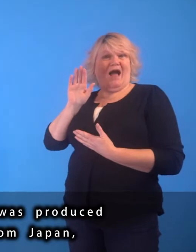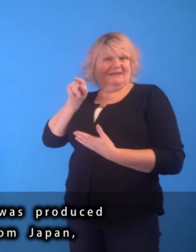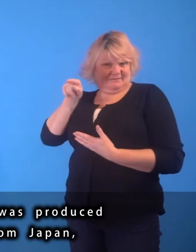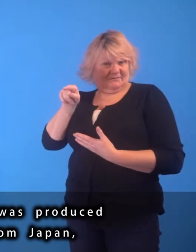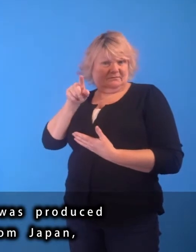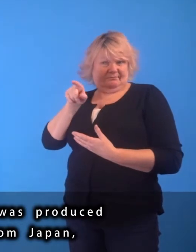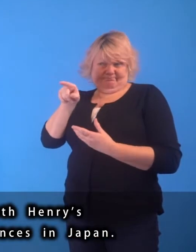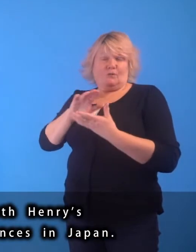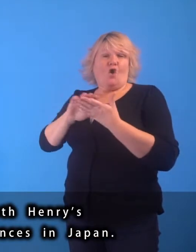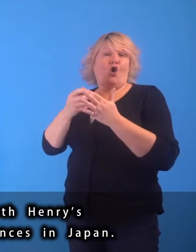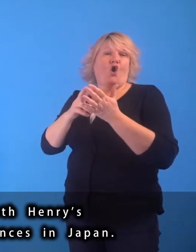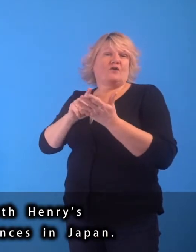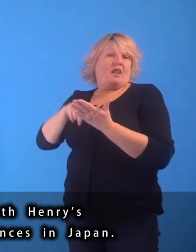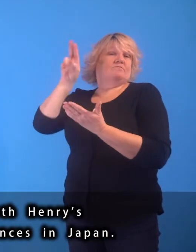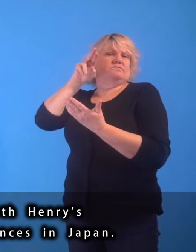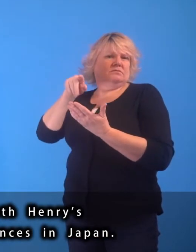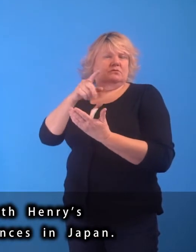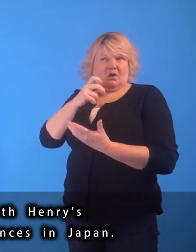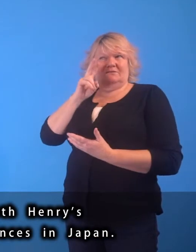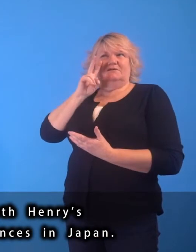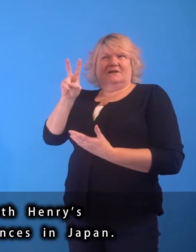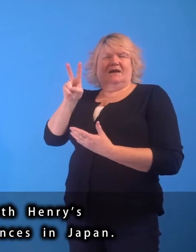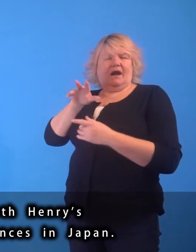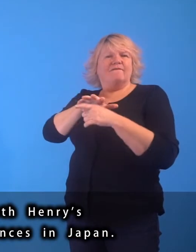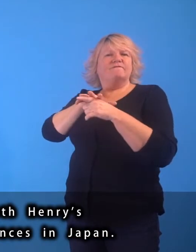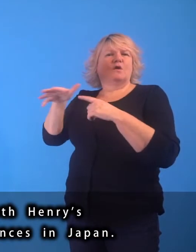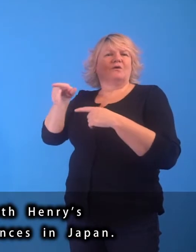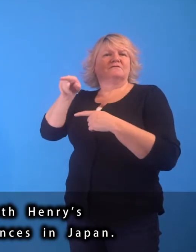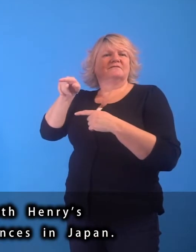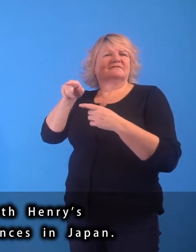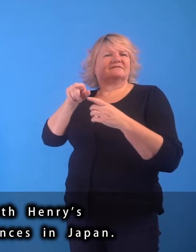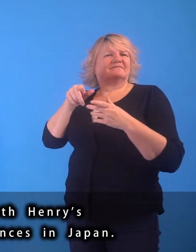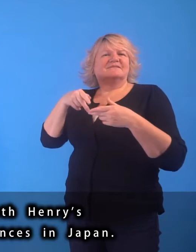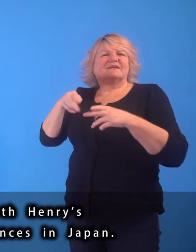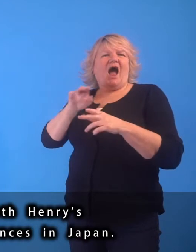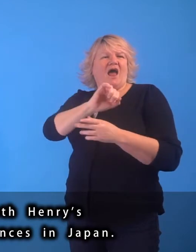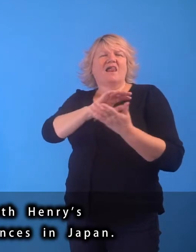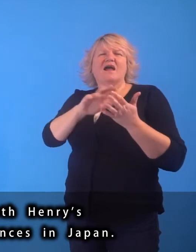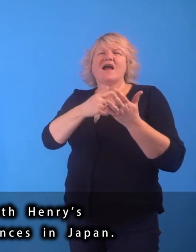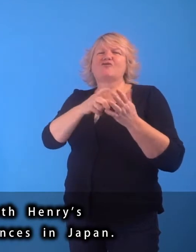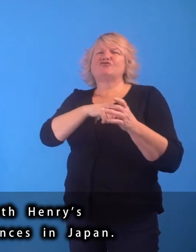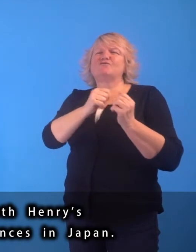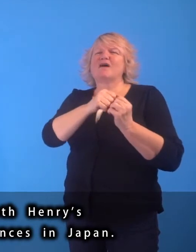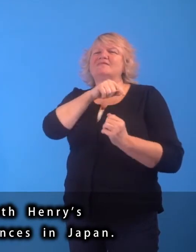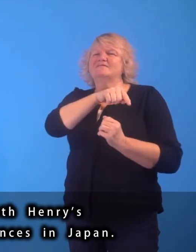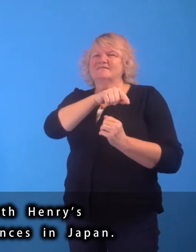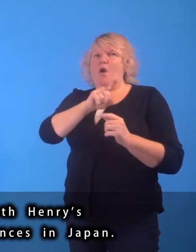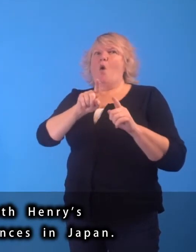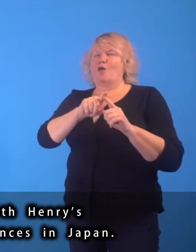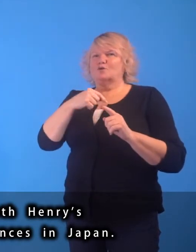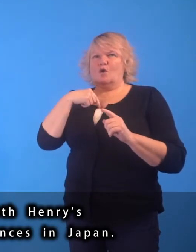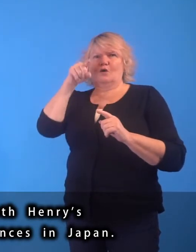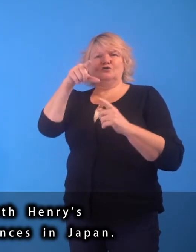from Japan and shows the influence of both Henry's decorative style and their experiences in Japan.